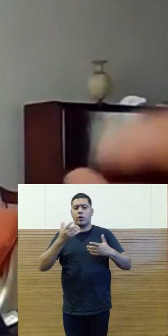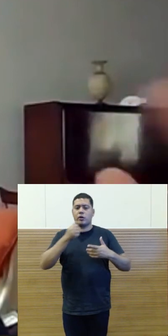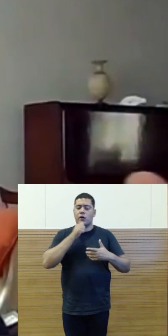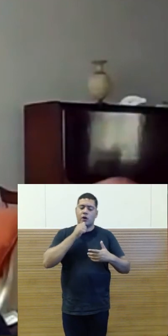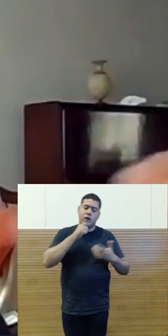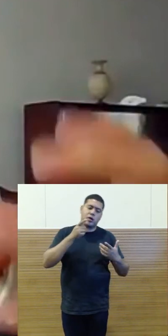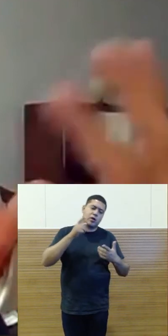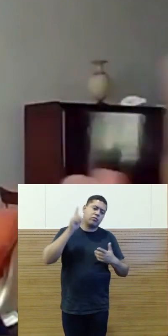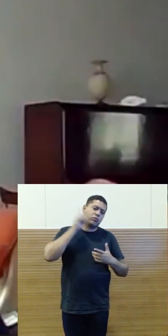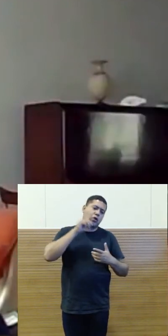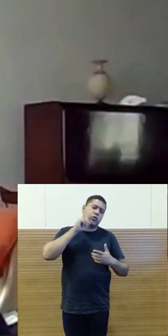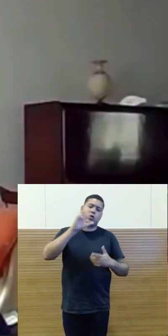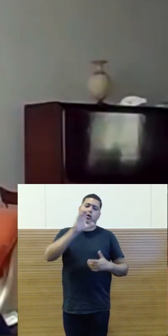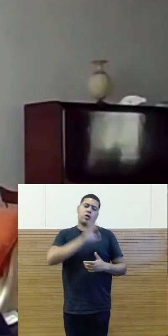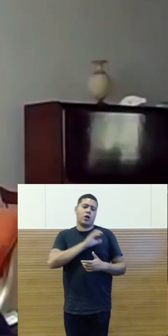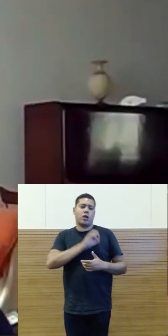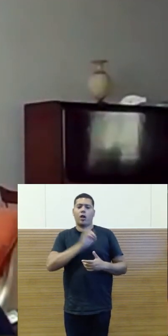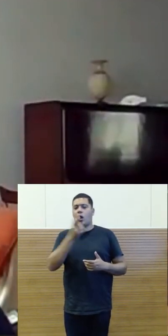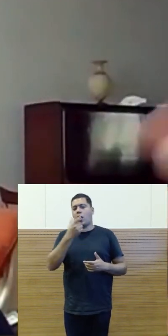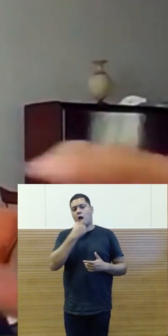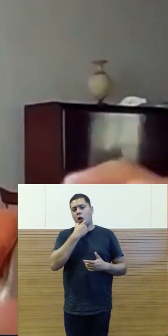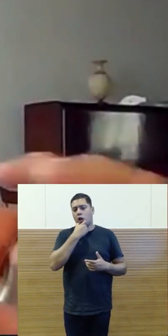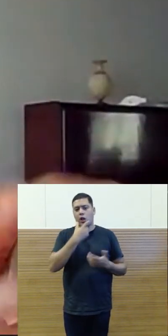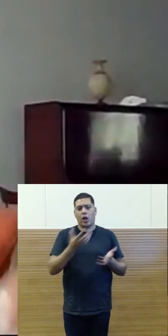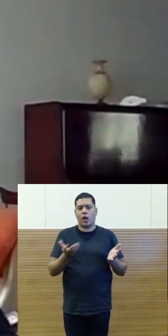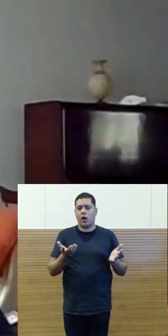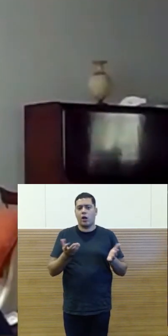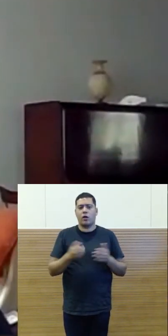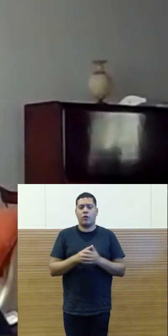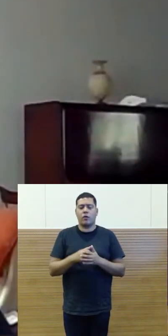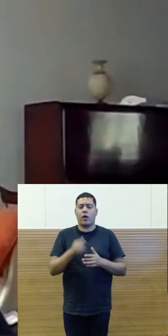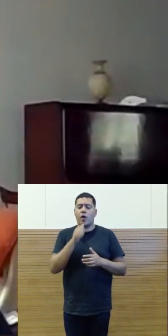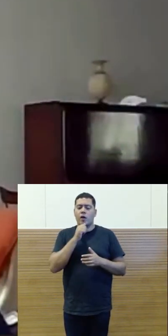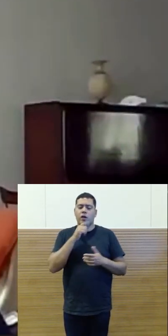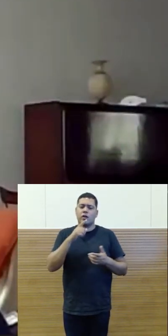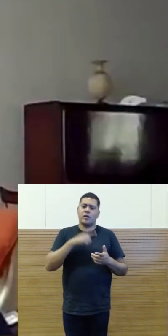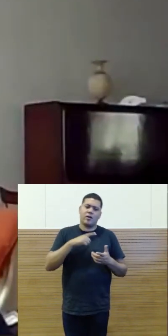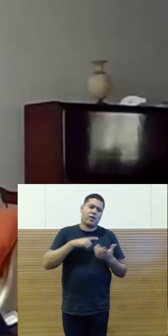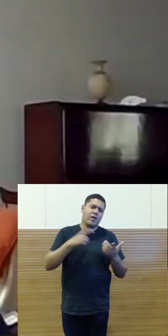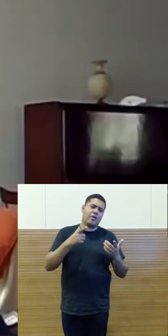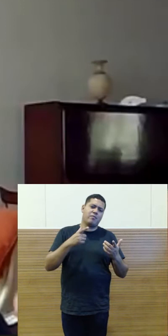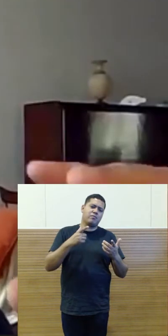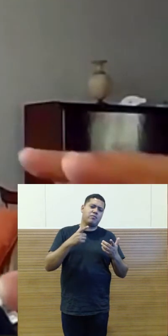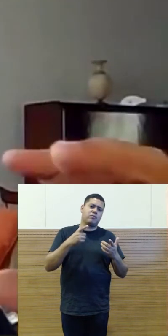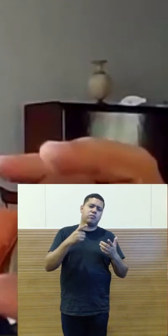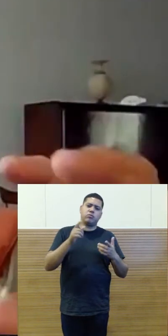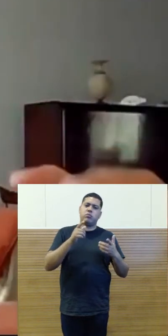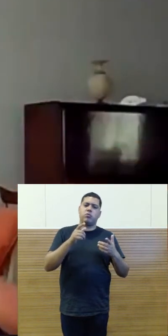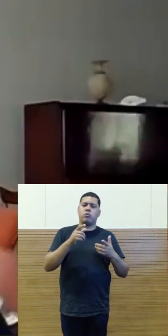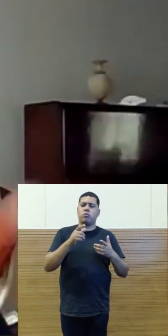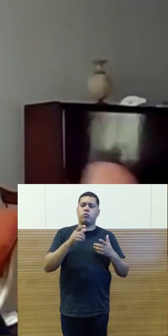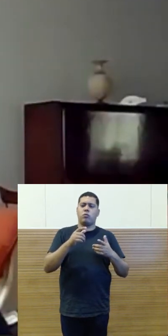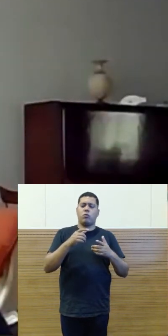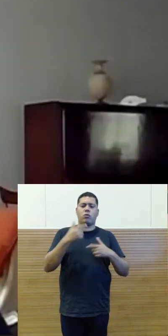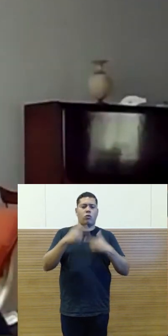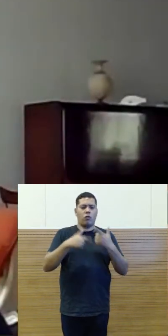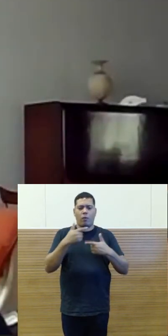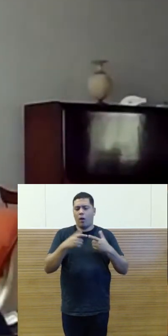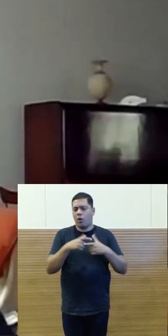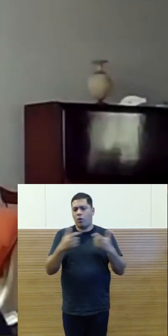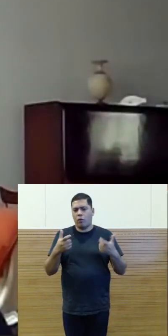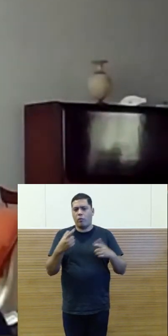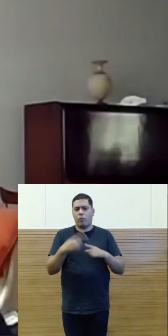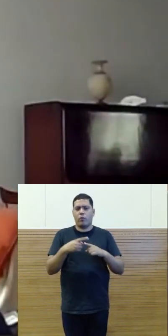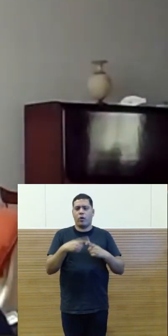foods is still not like the United States or Canada or the UK, marketing is fundamental for these